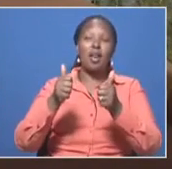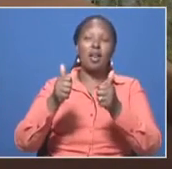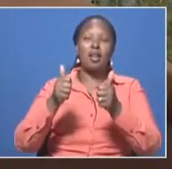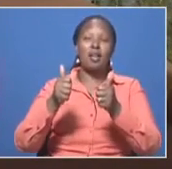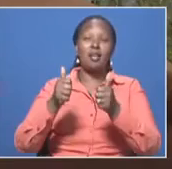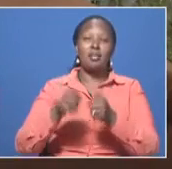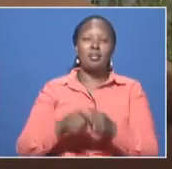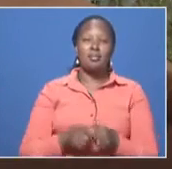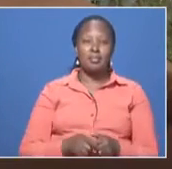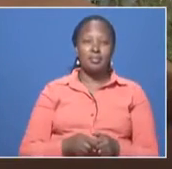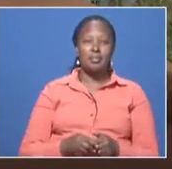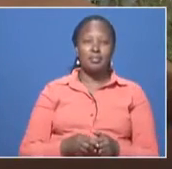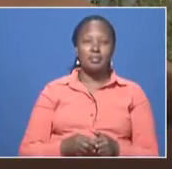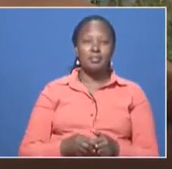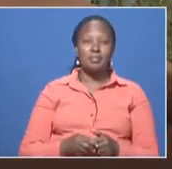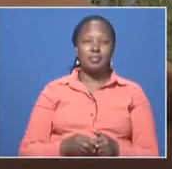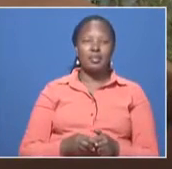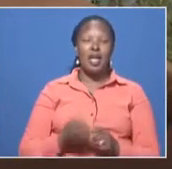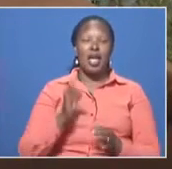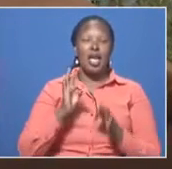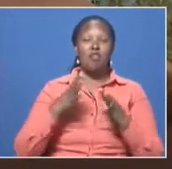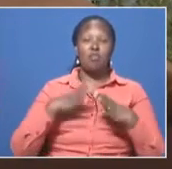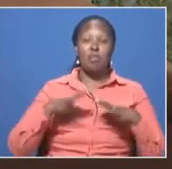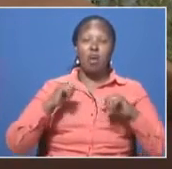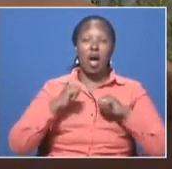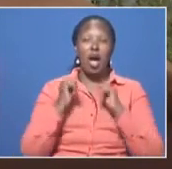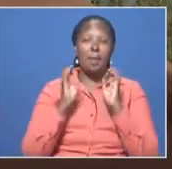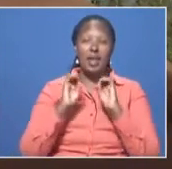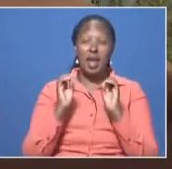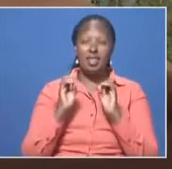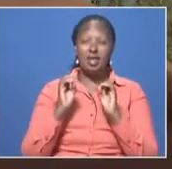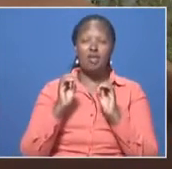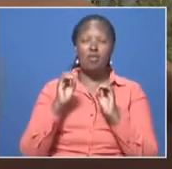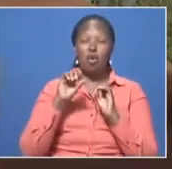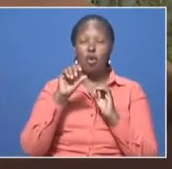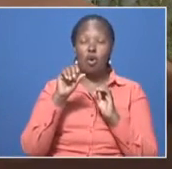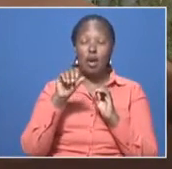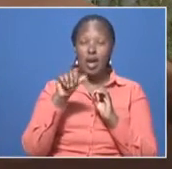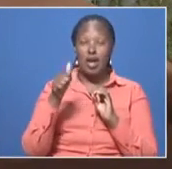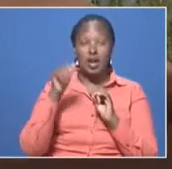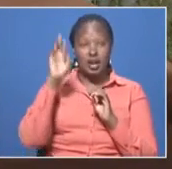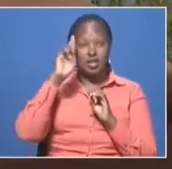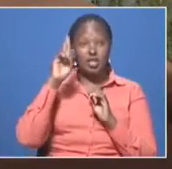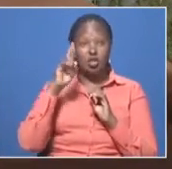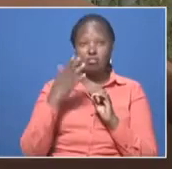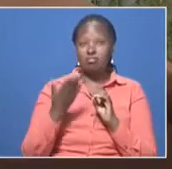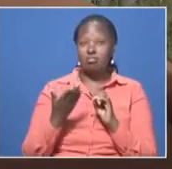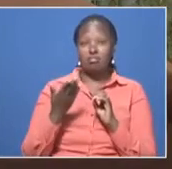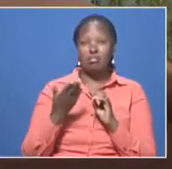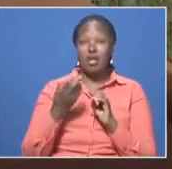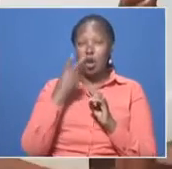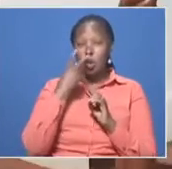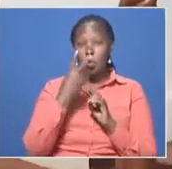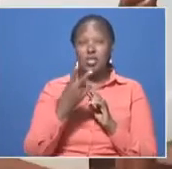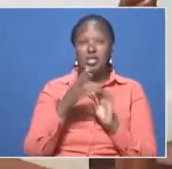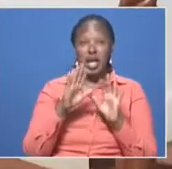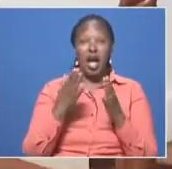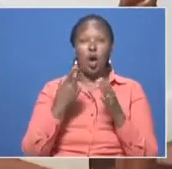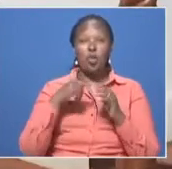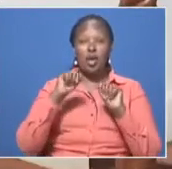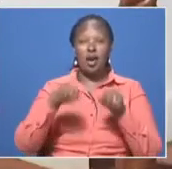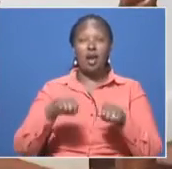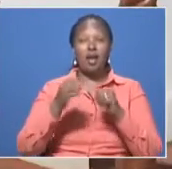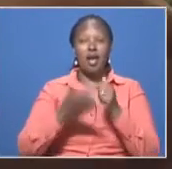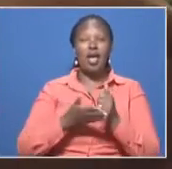should be driven. Mm. And if people are not happy for whatever reason, let us see how we can help